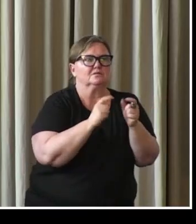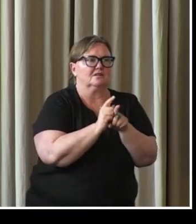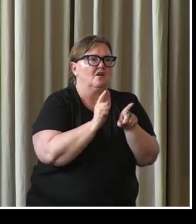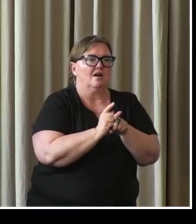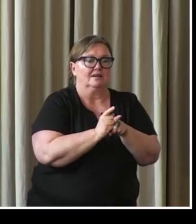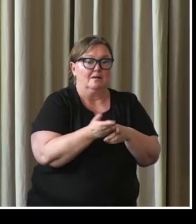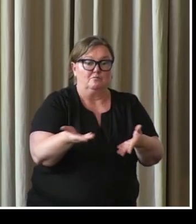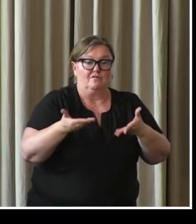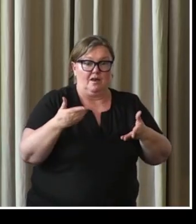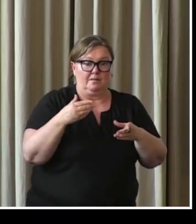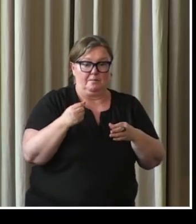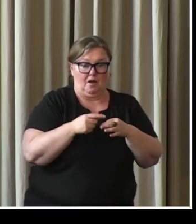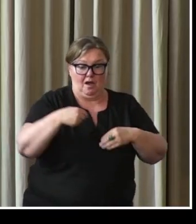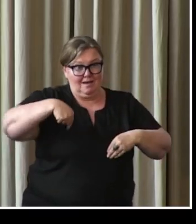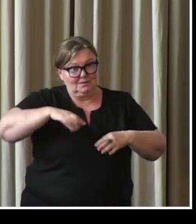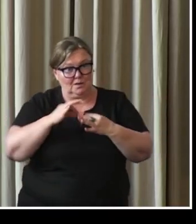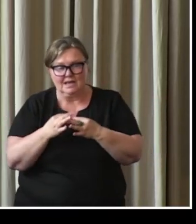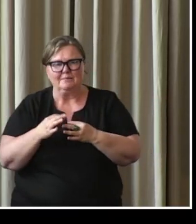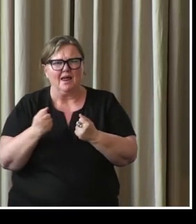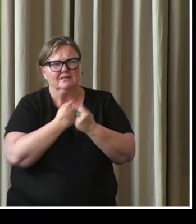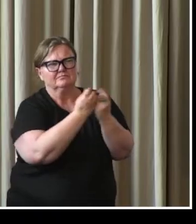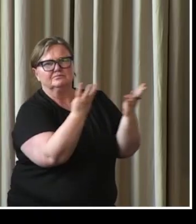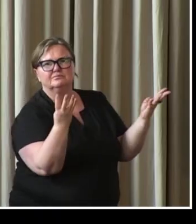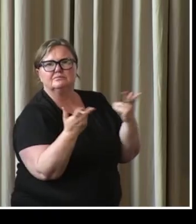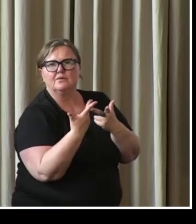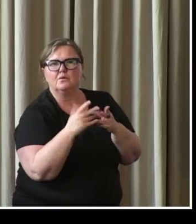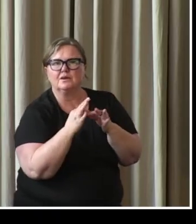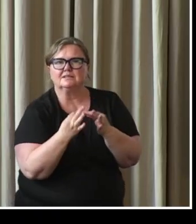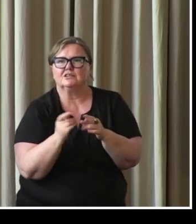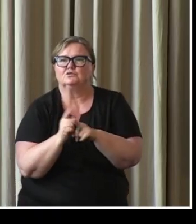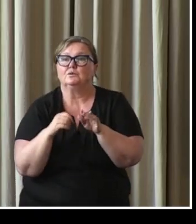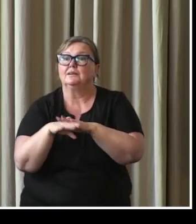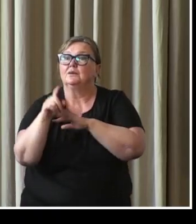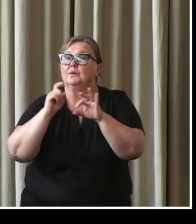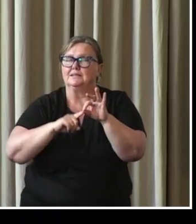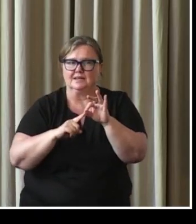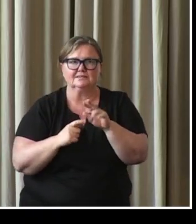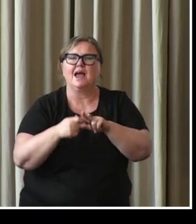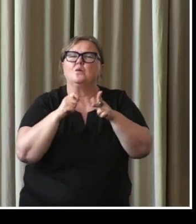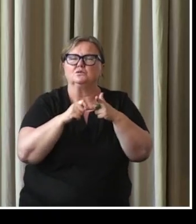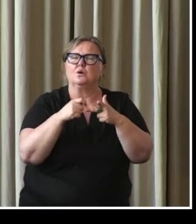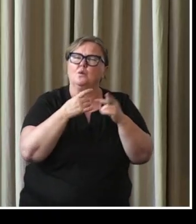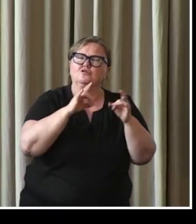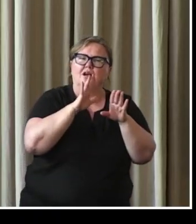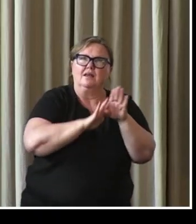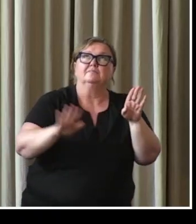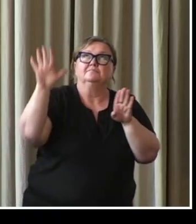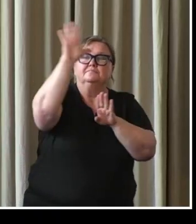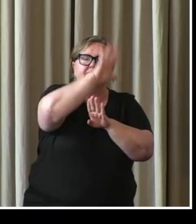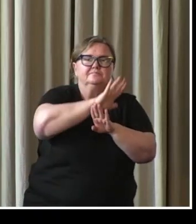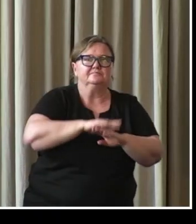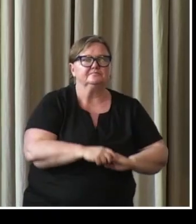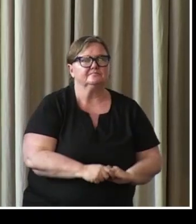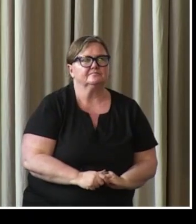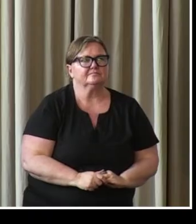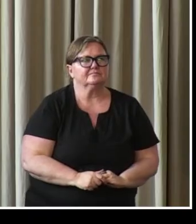but it also may be supports provided by a wide range of organisations across Queensland and also at the national level. So those of